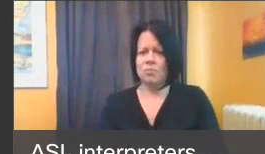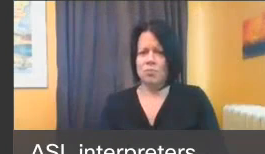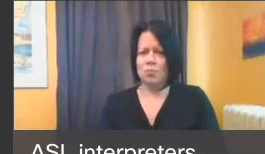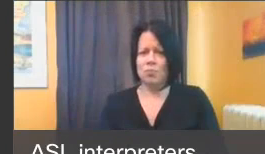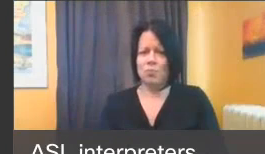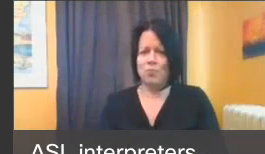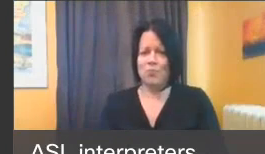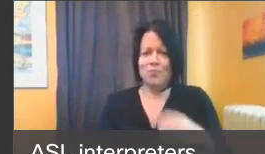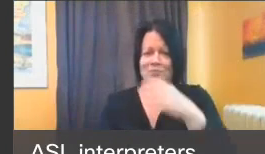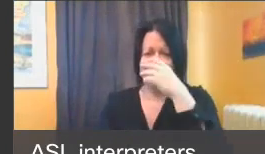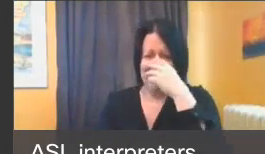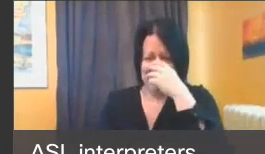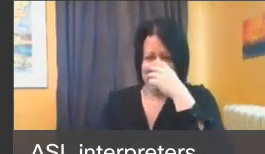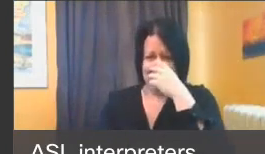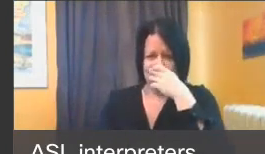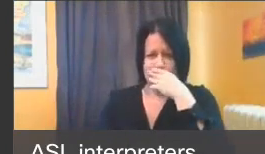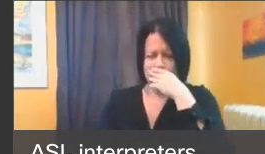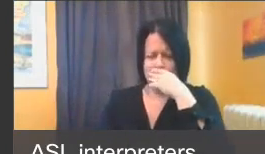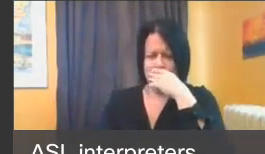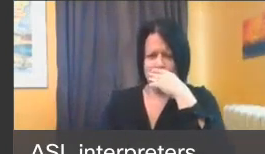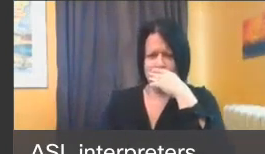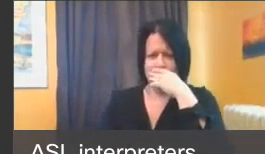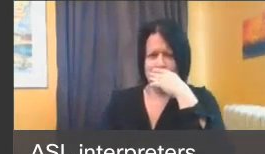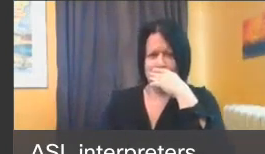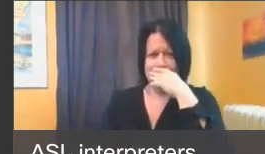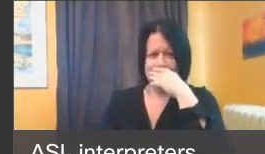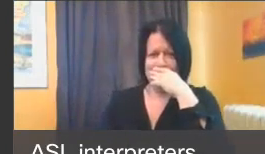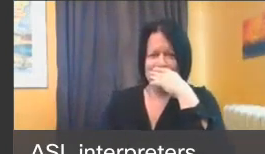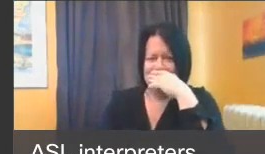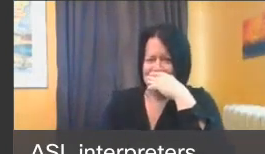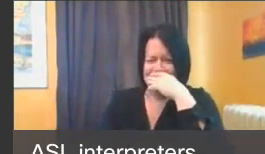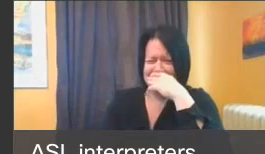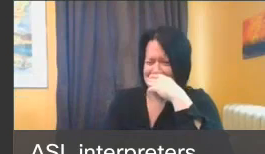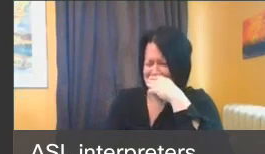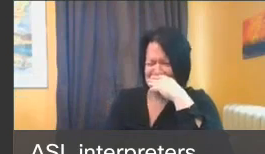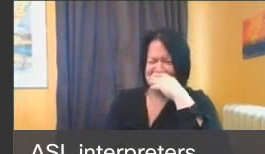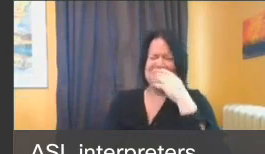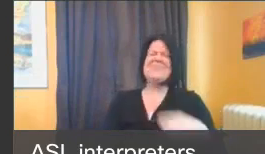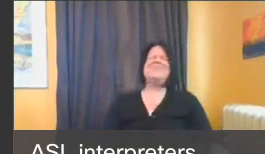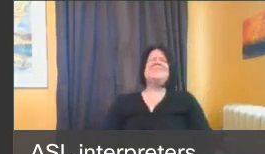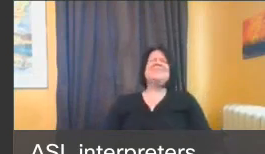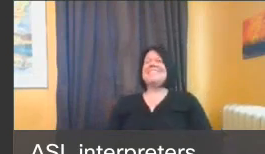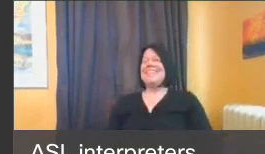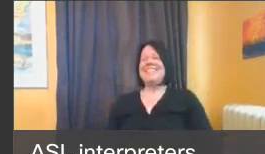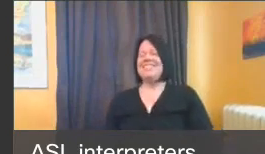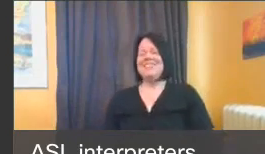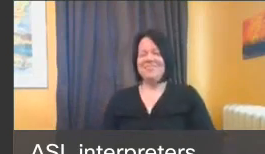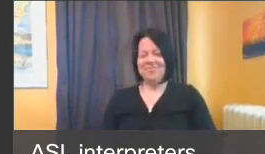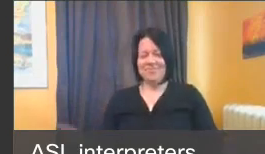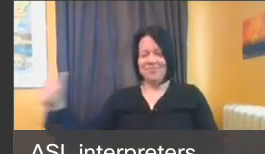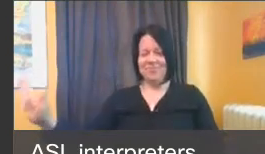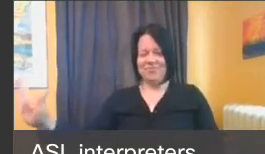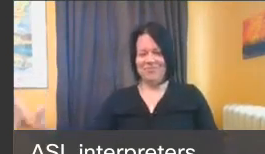And thank you for that. We appreciate committee members. Sorry. sharing. And are there any